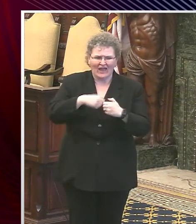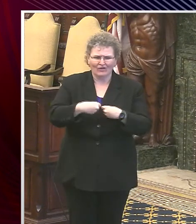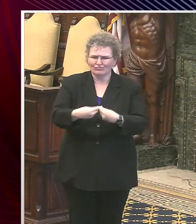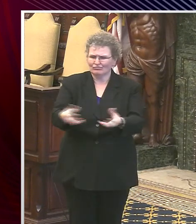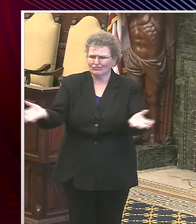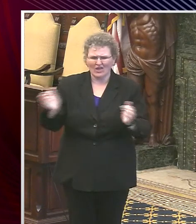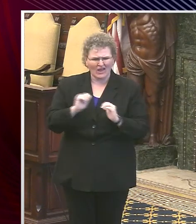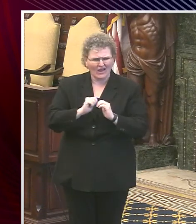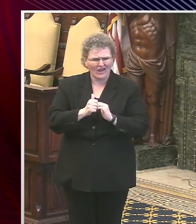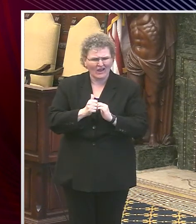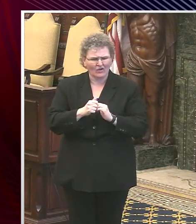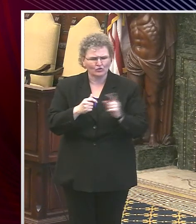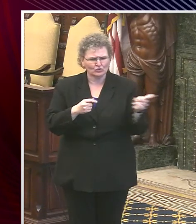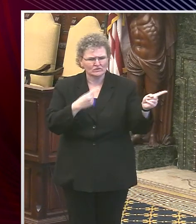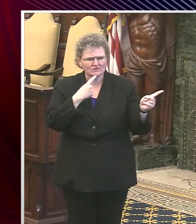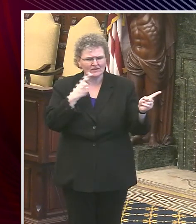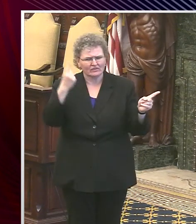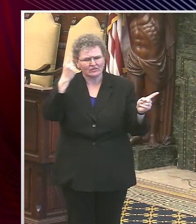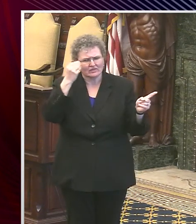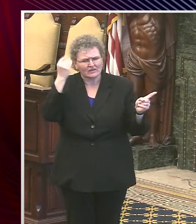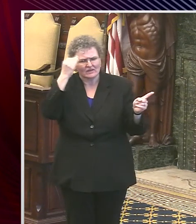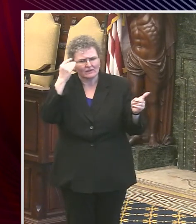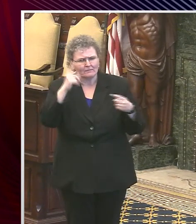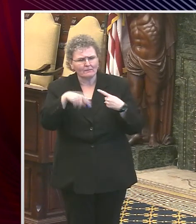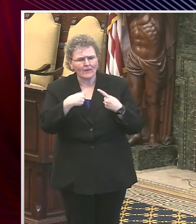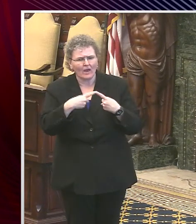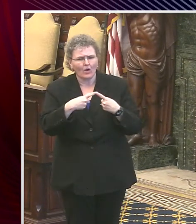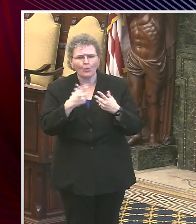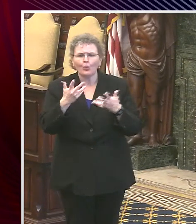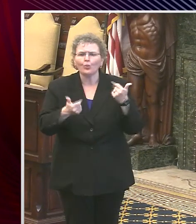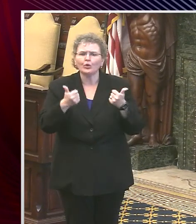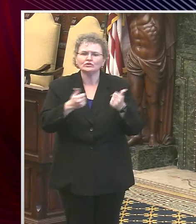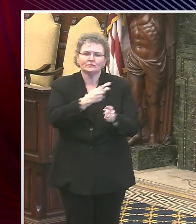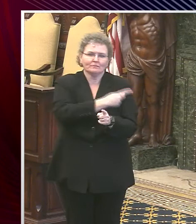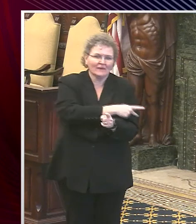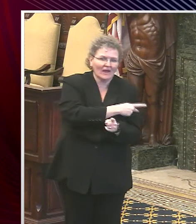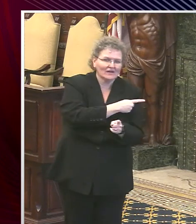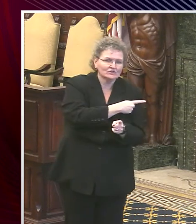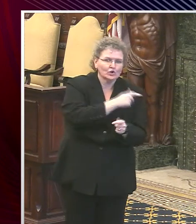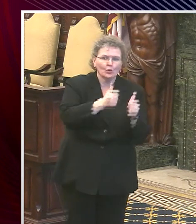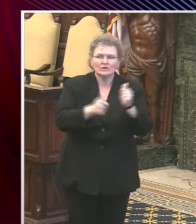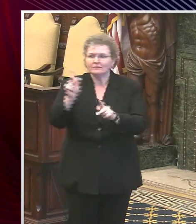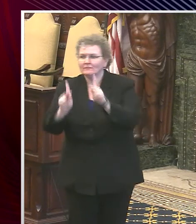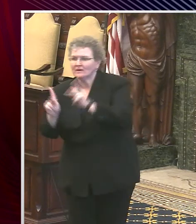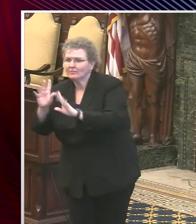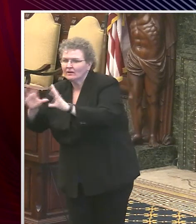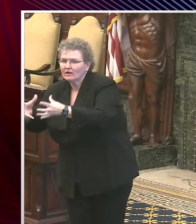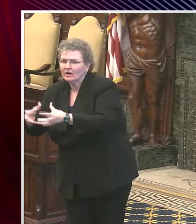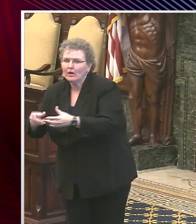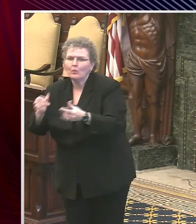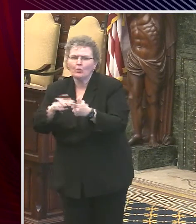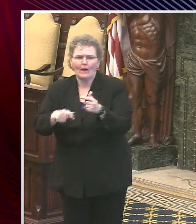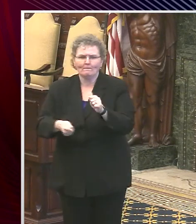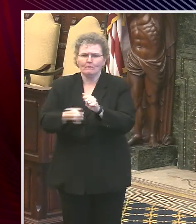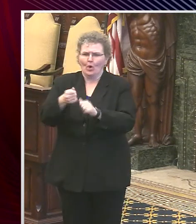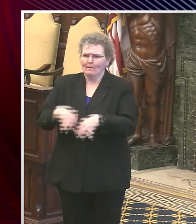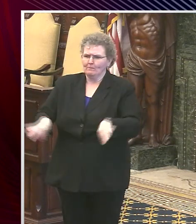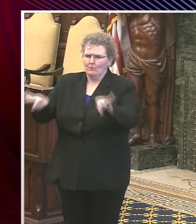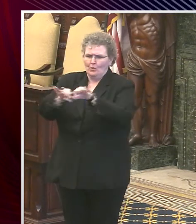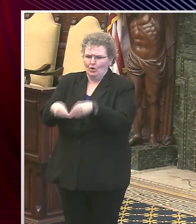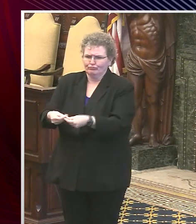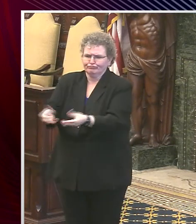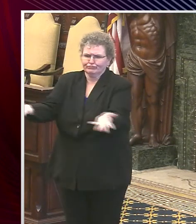we're first thinking about what sort of patients or people would be the most important recipients. It would be people who